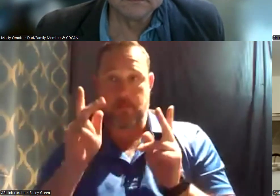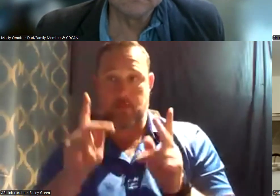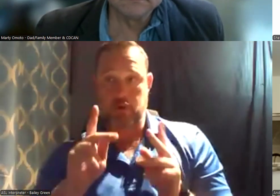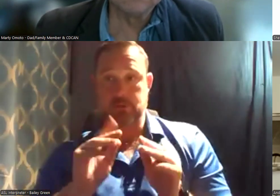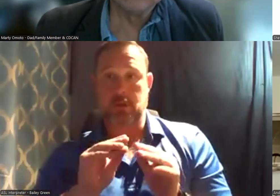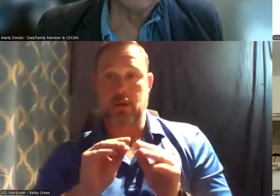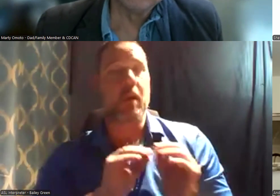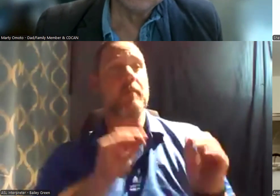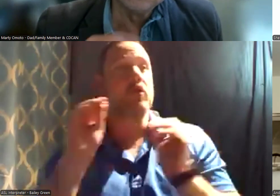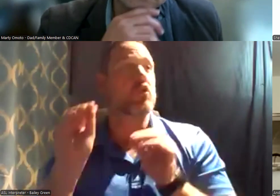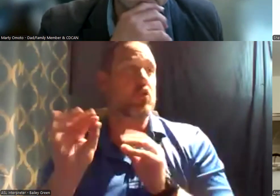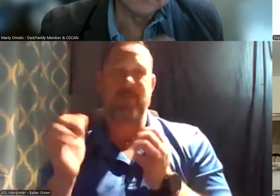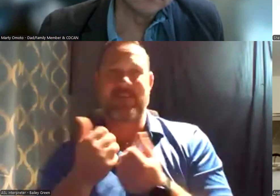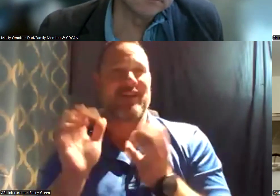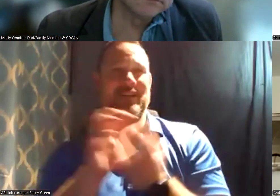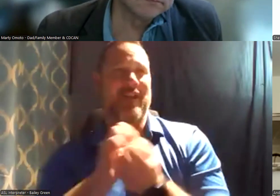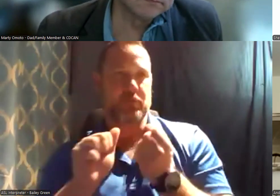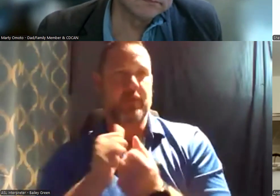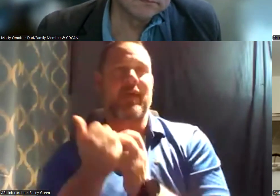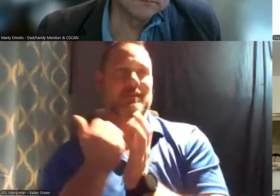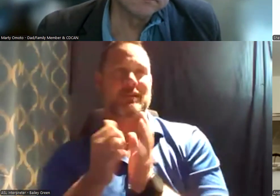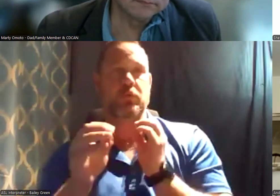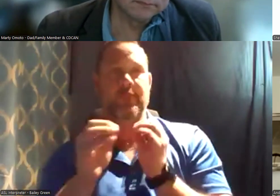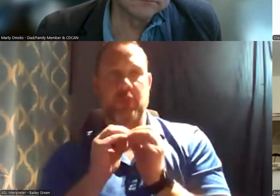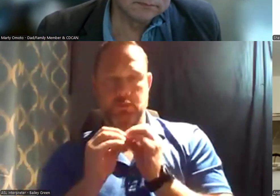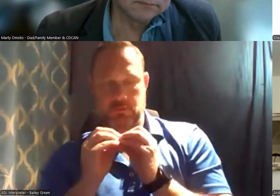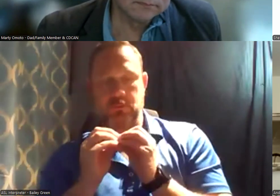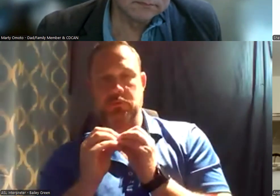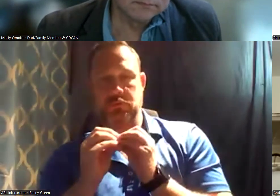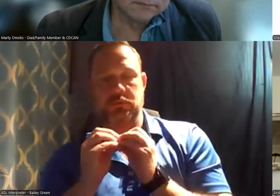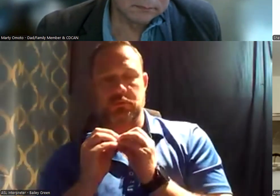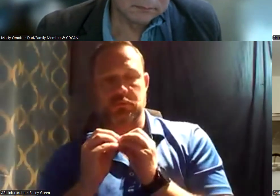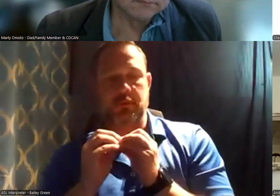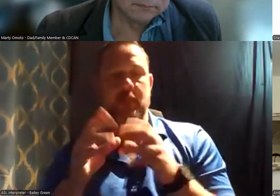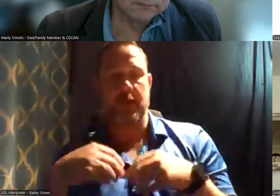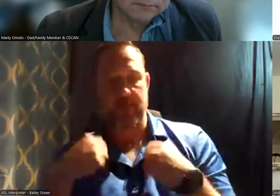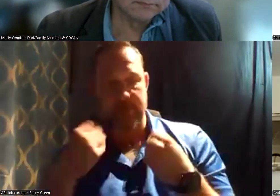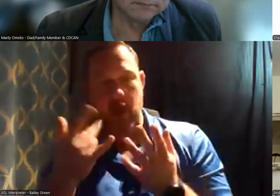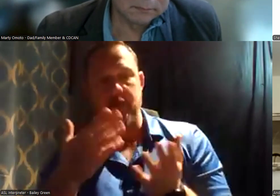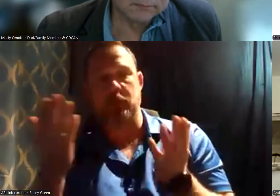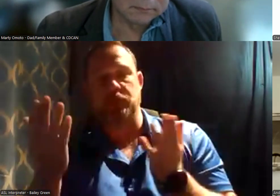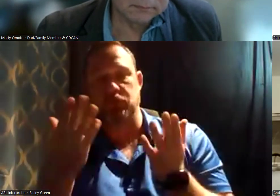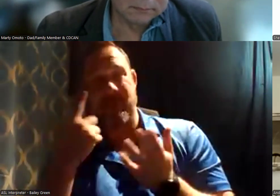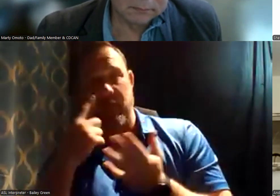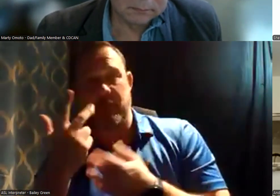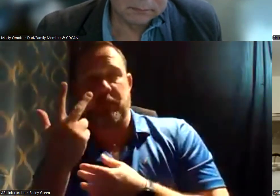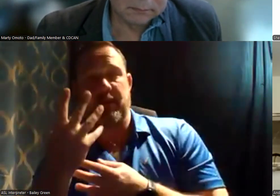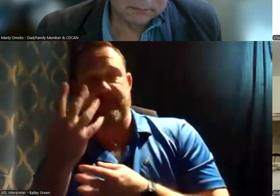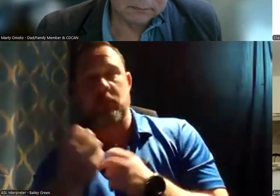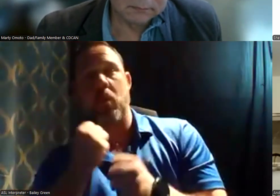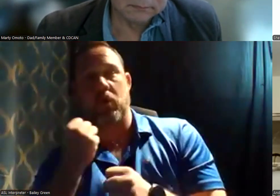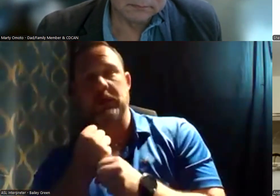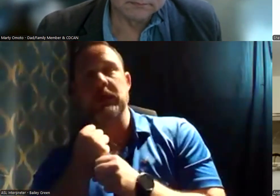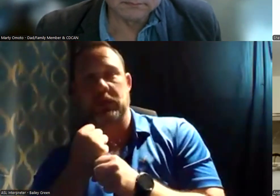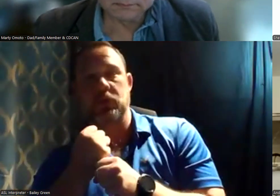damage they do to the property. And they have been providing that service for maybe 3 or 4 years. So